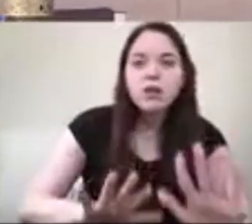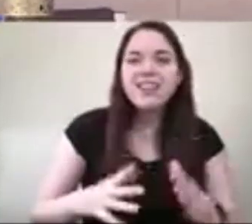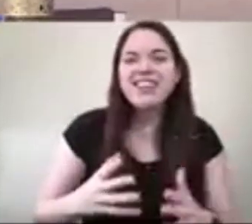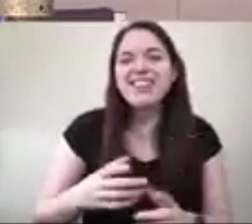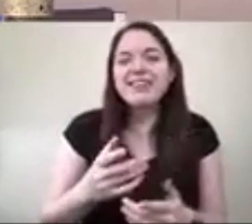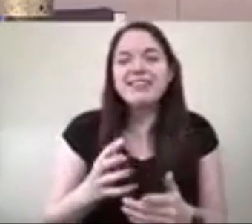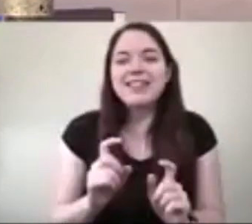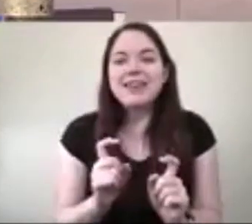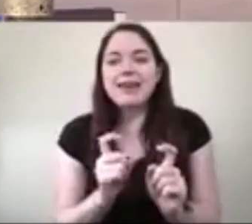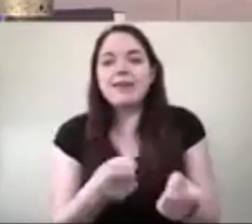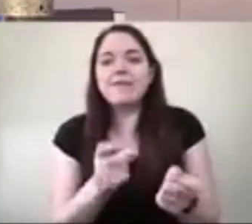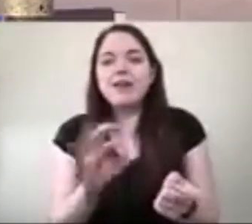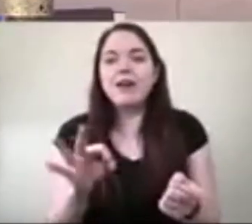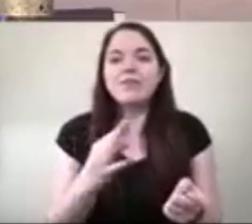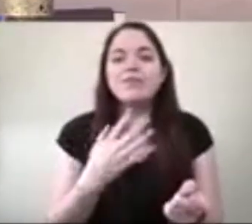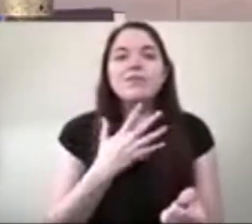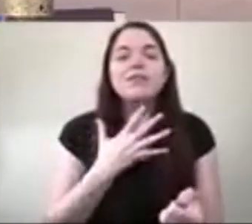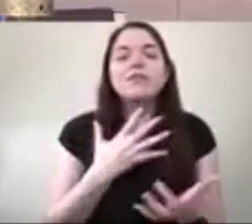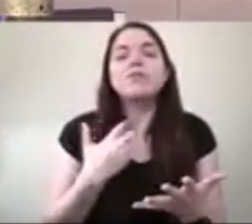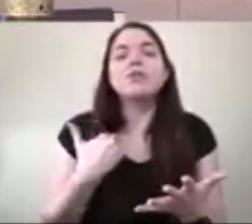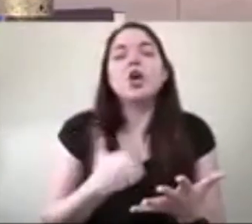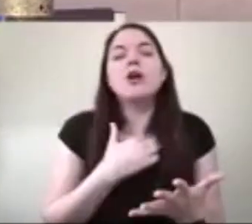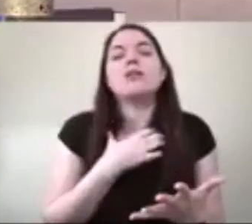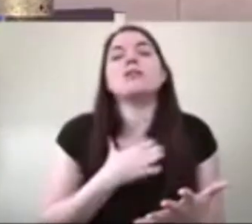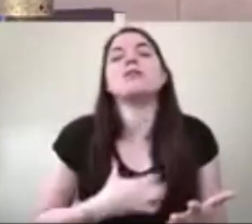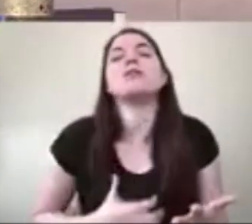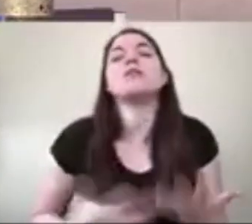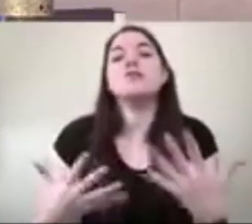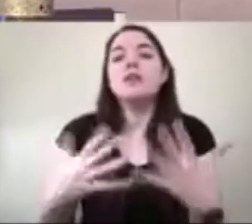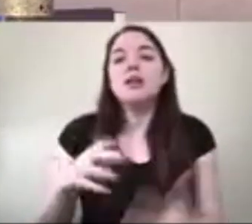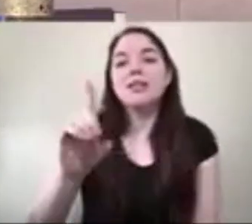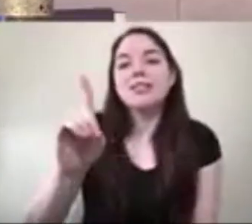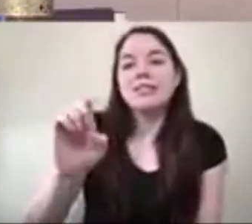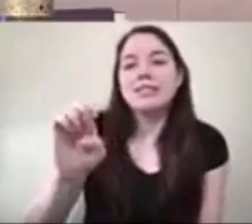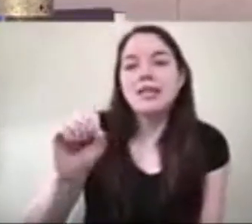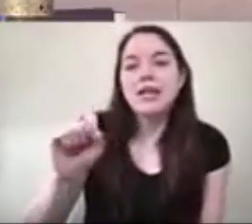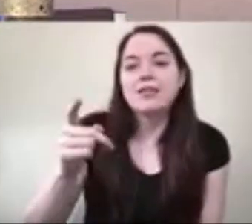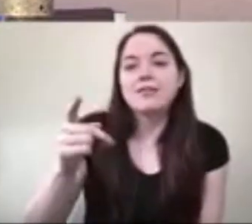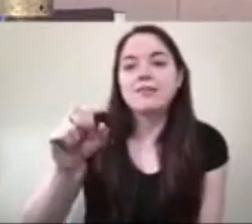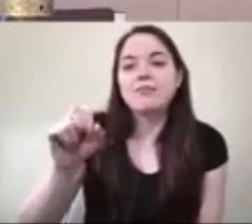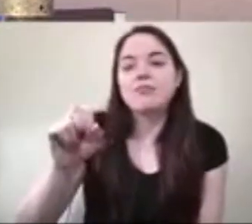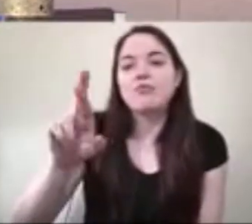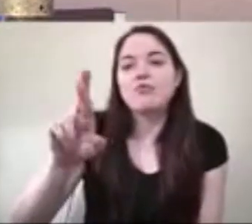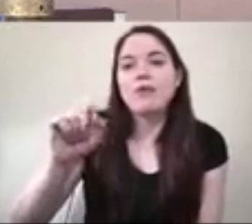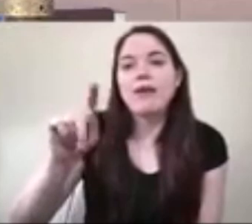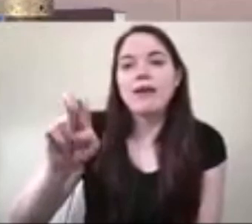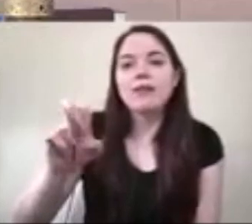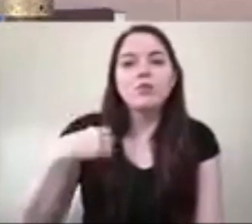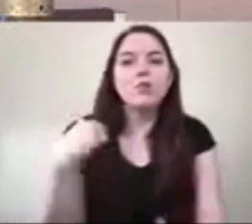bad that we are ready to try something new, and we are ready to change.